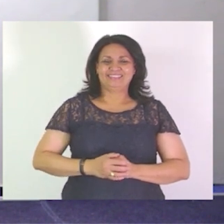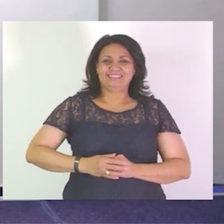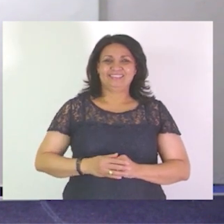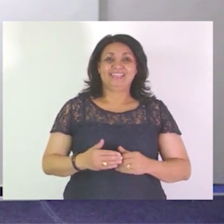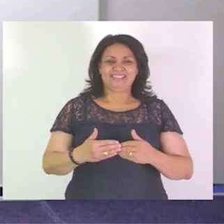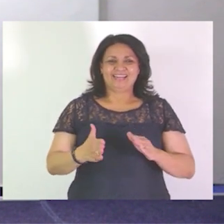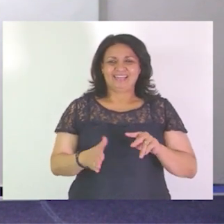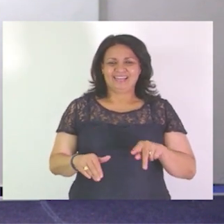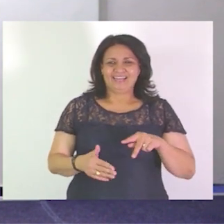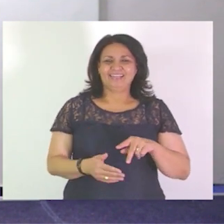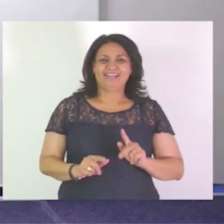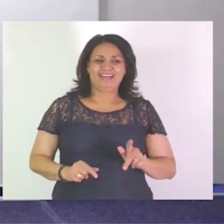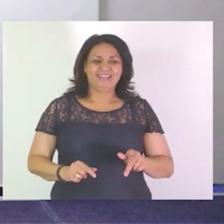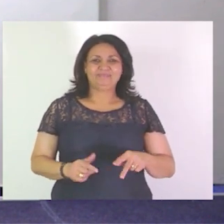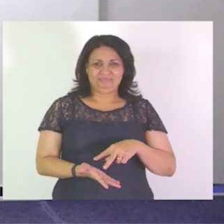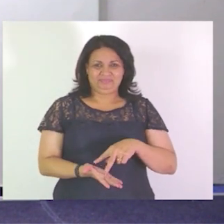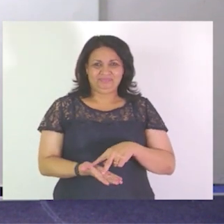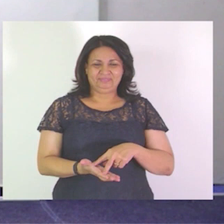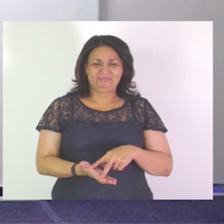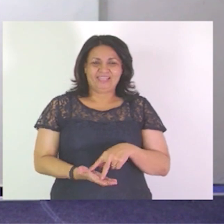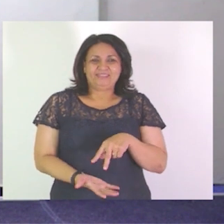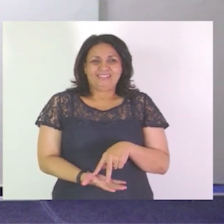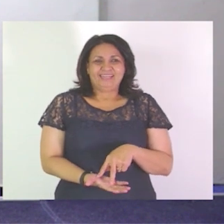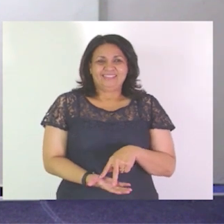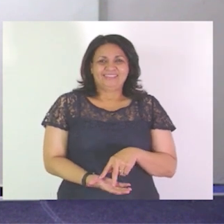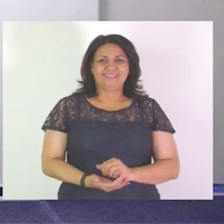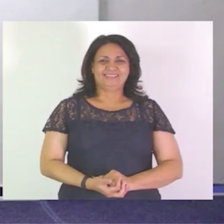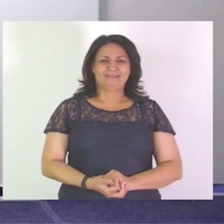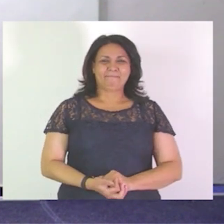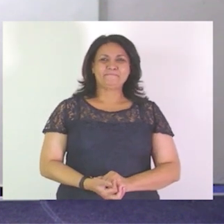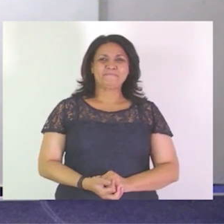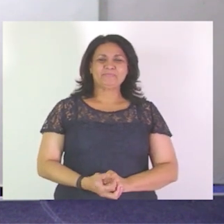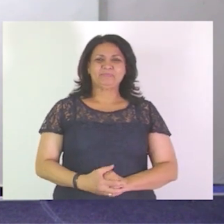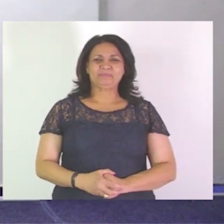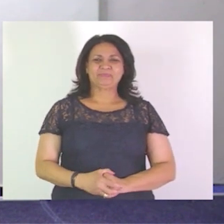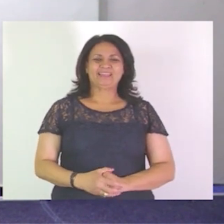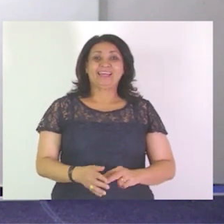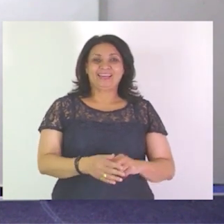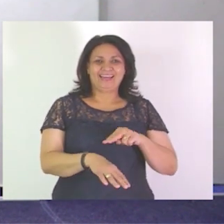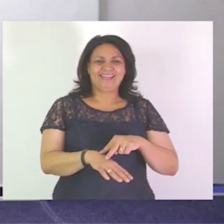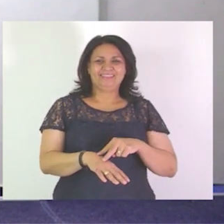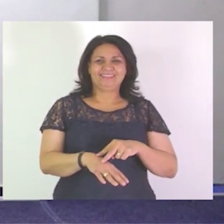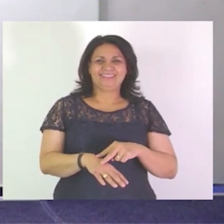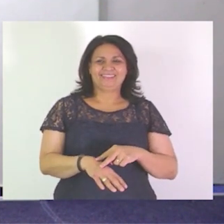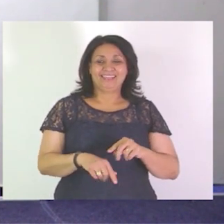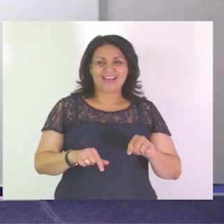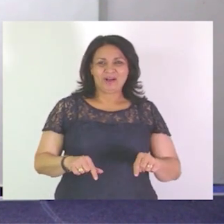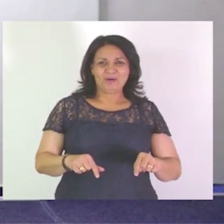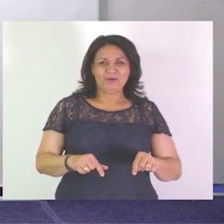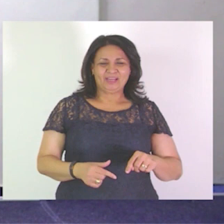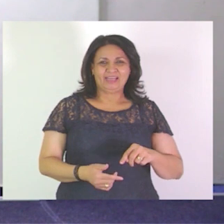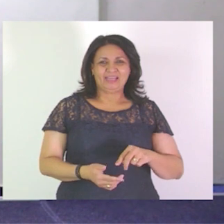started. Very good. Stand straight. Wonderful. We are ready. Now,